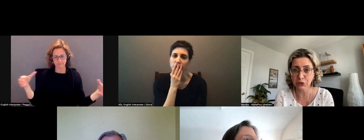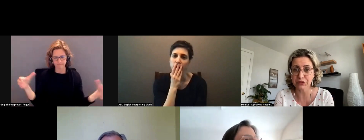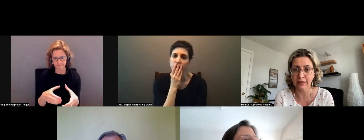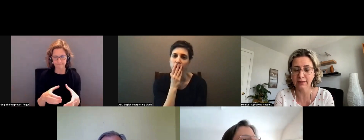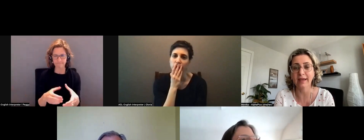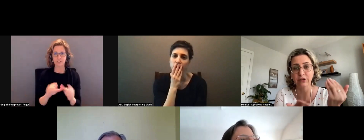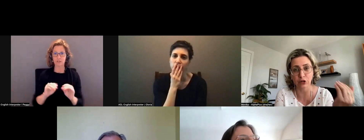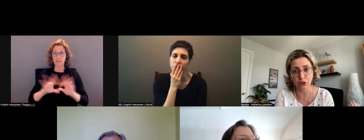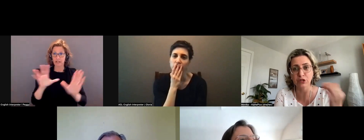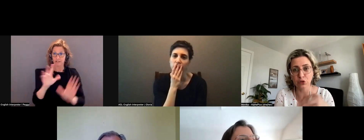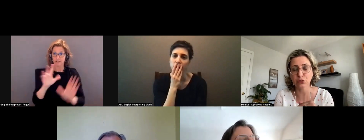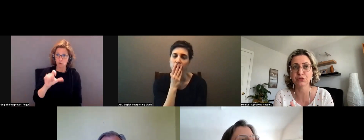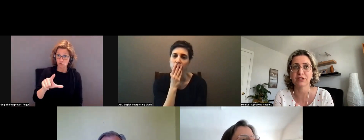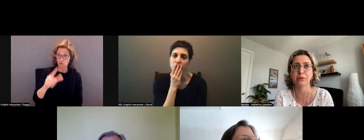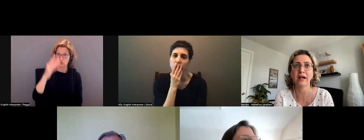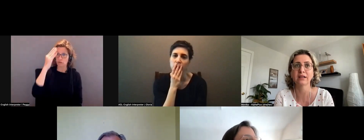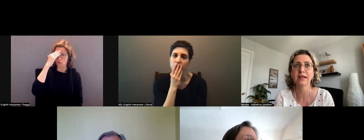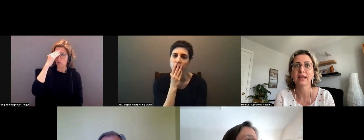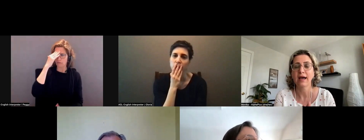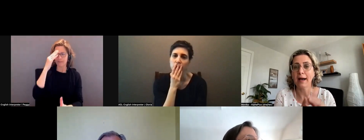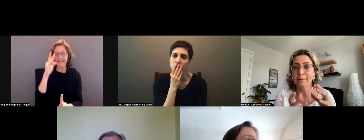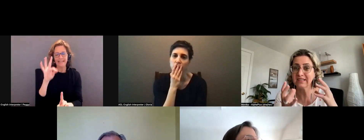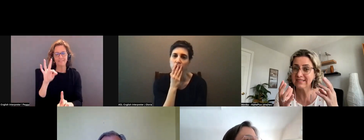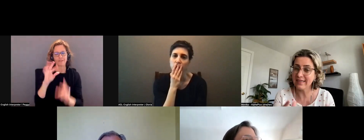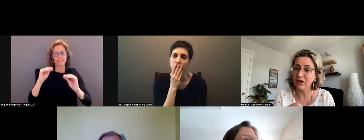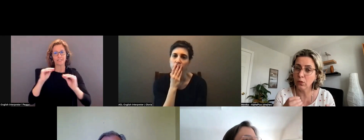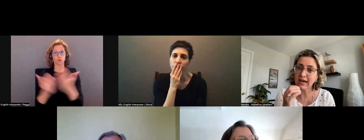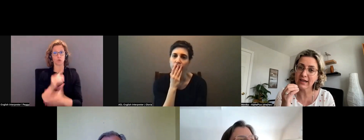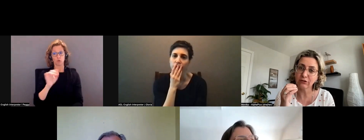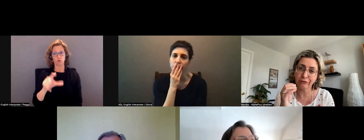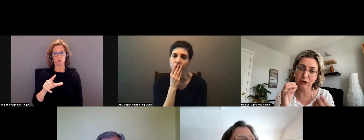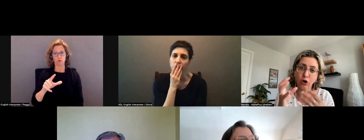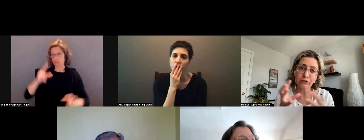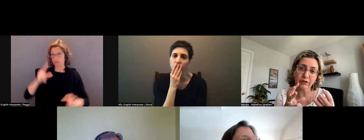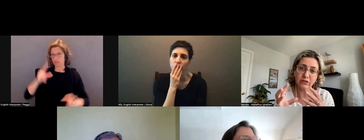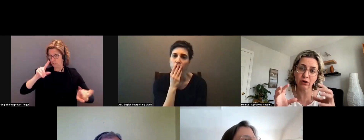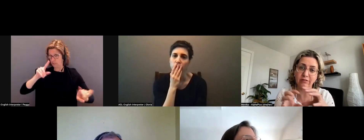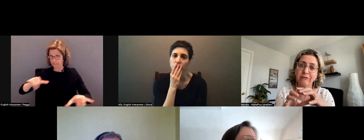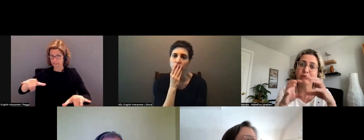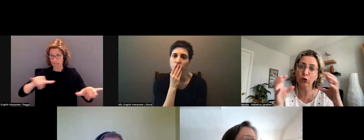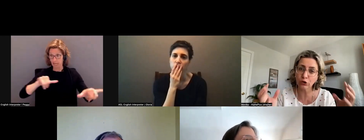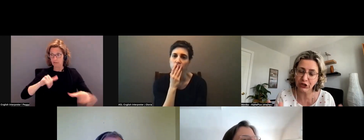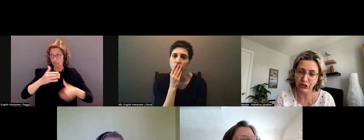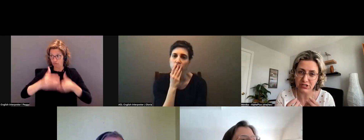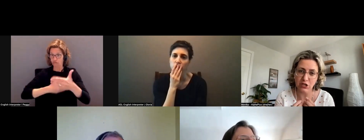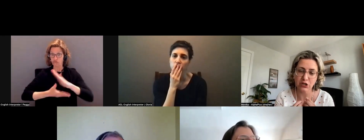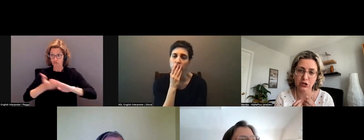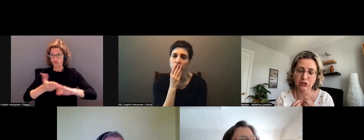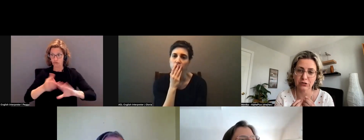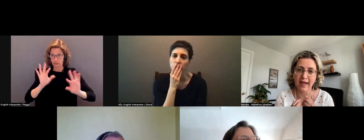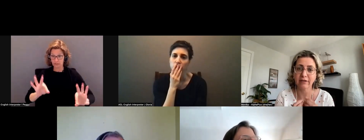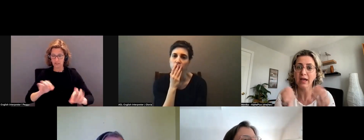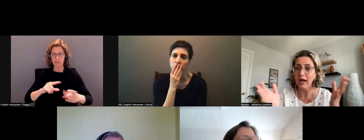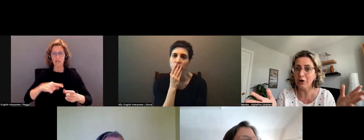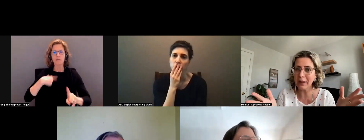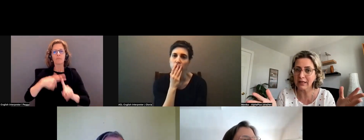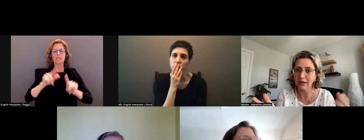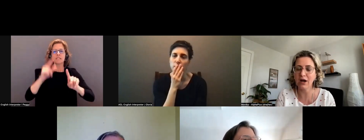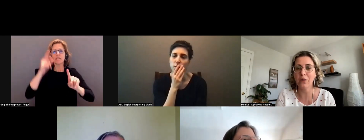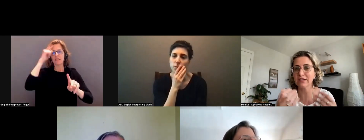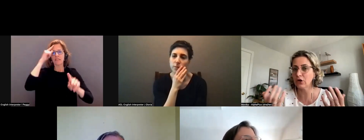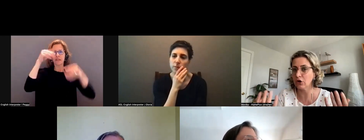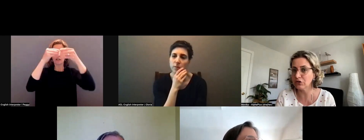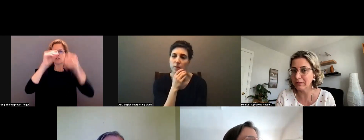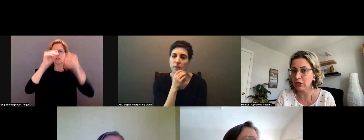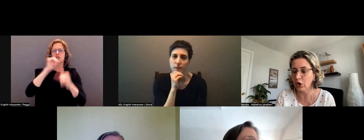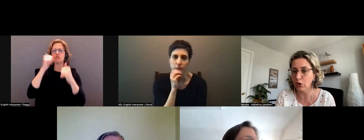you're using, if you're using new tools as well, deciding what kind of overview of folders you're going to have. How many? How